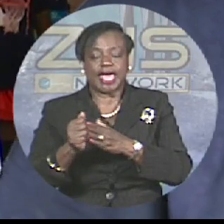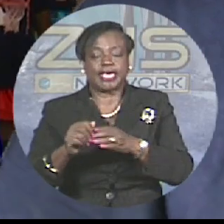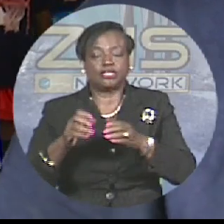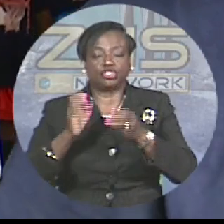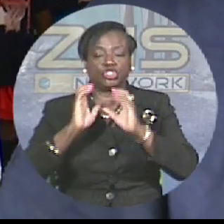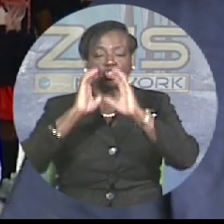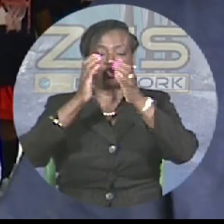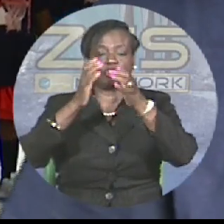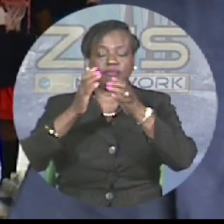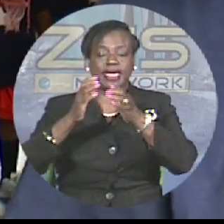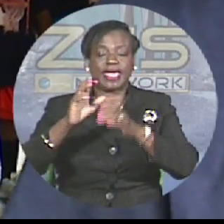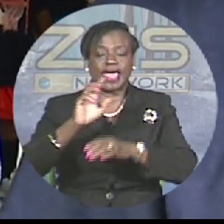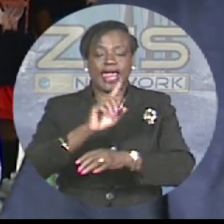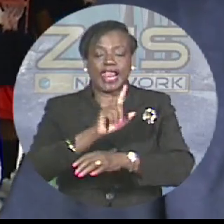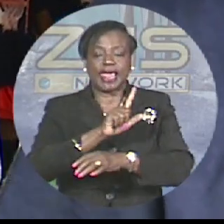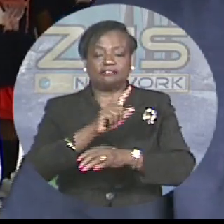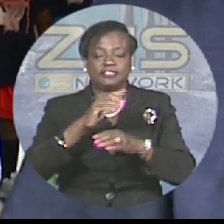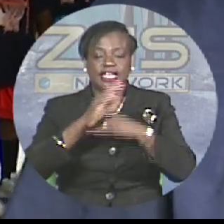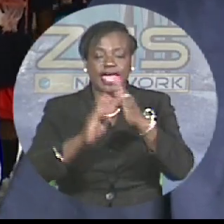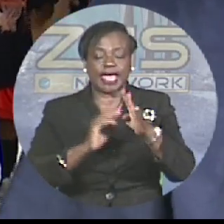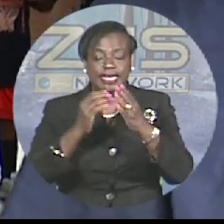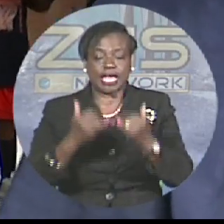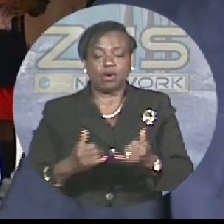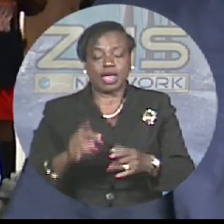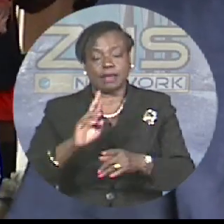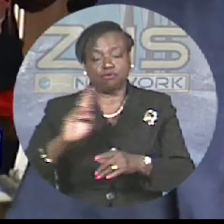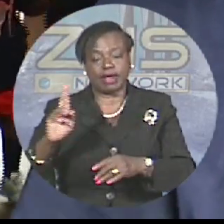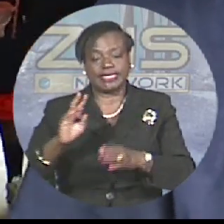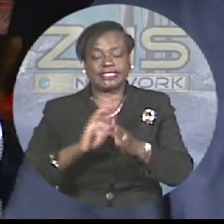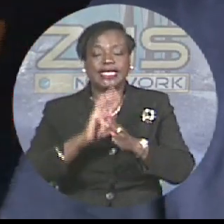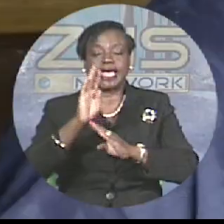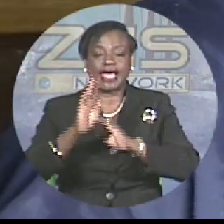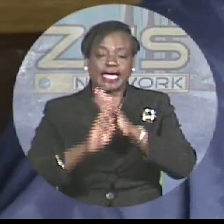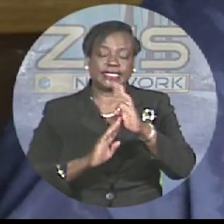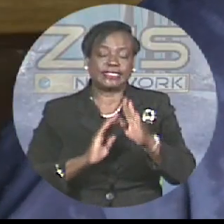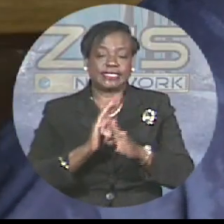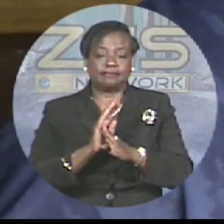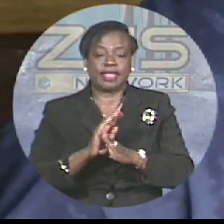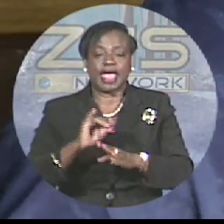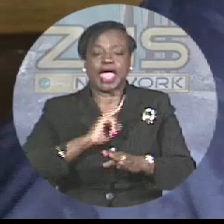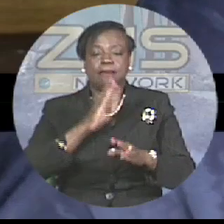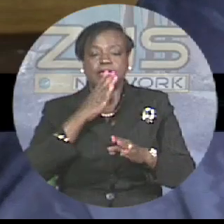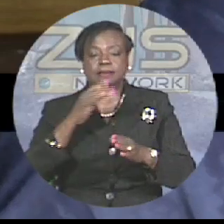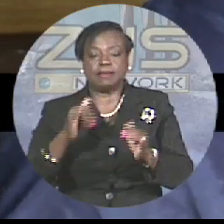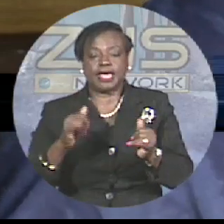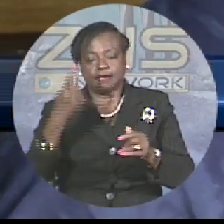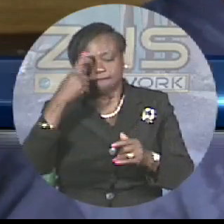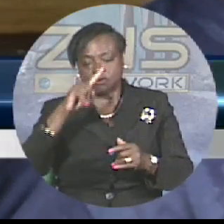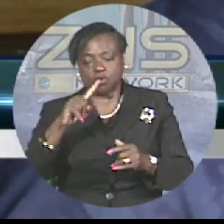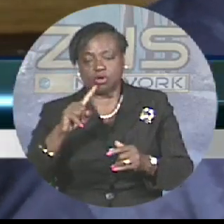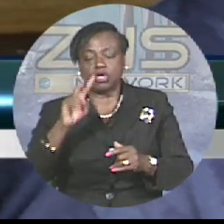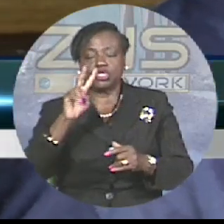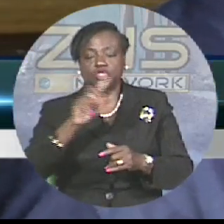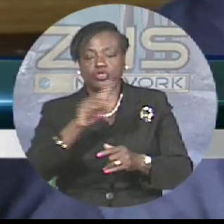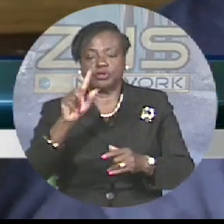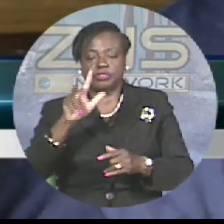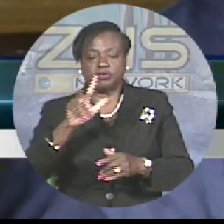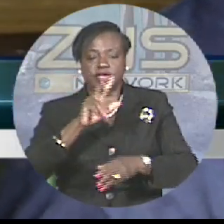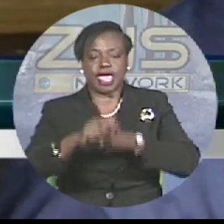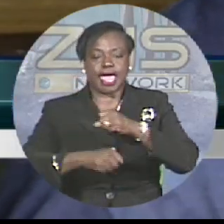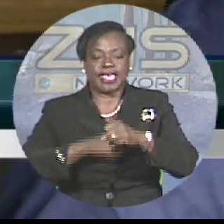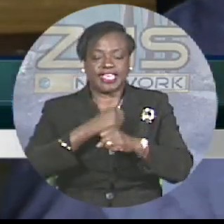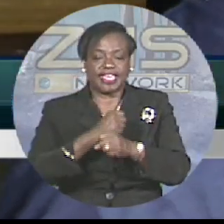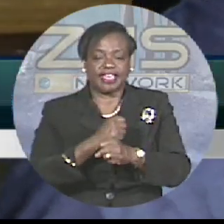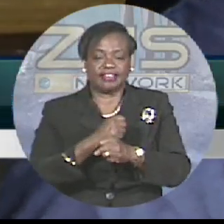And if you don't know how to lay up, by the end of the camp, you will know how to lay up. Yeah, I've been playing for just about 2 to 3 years,